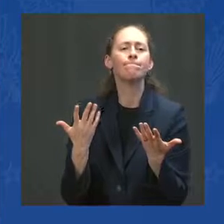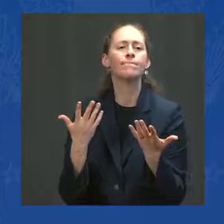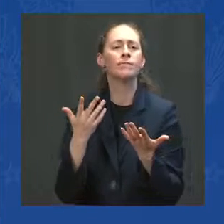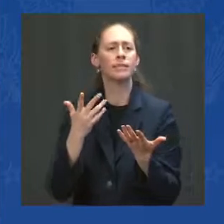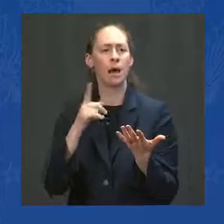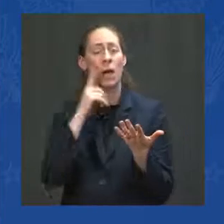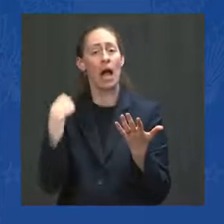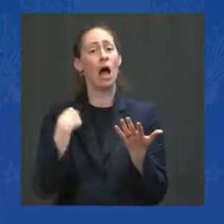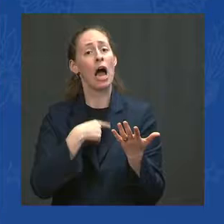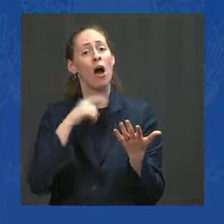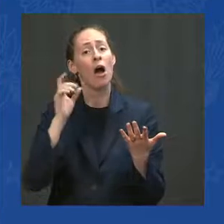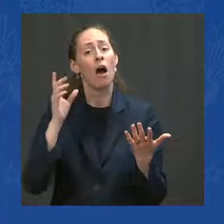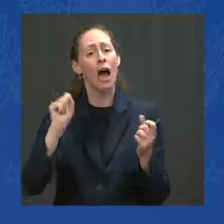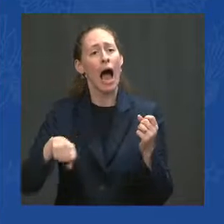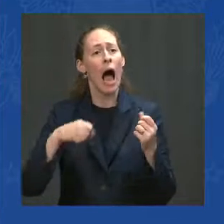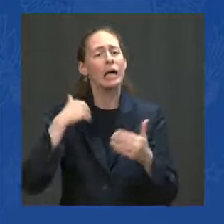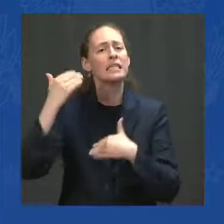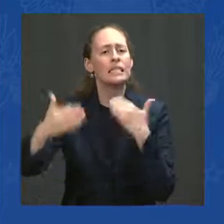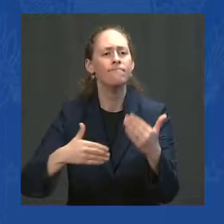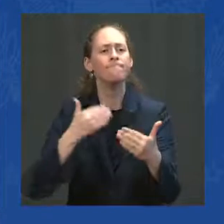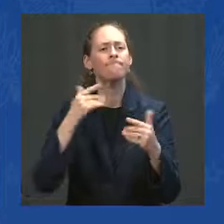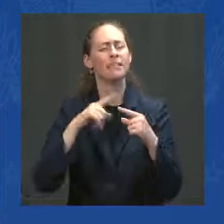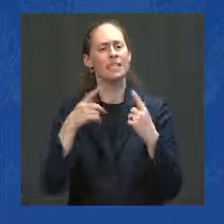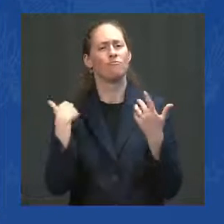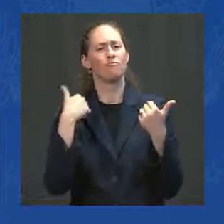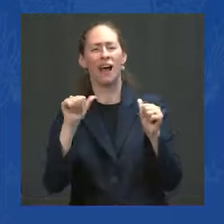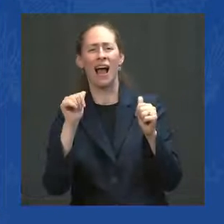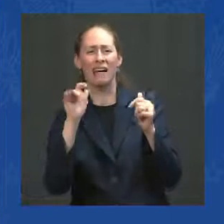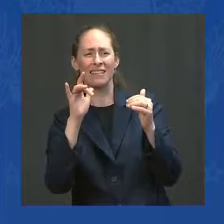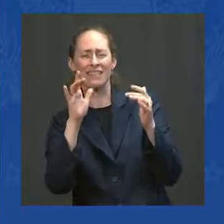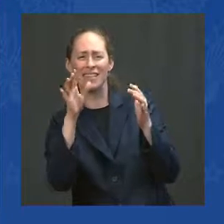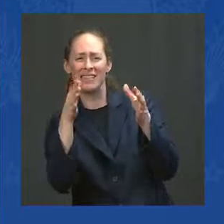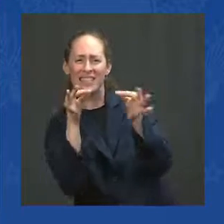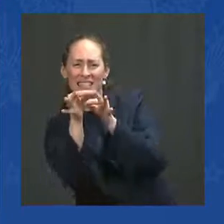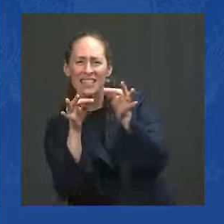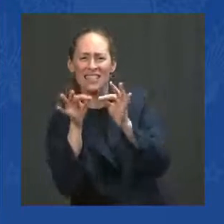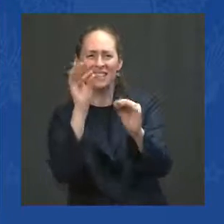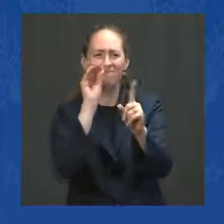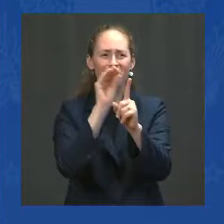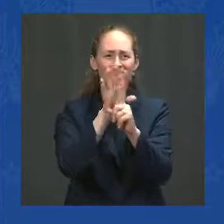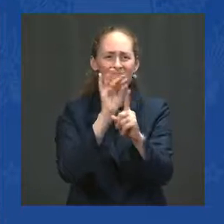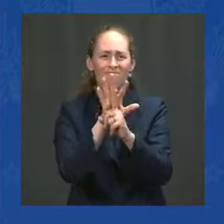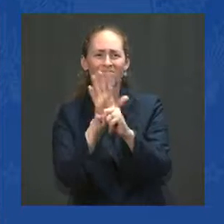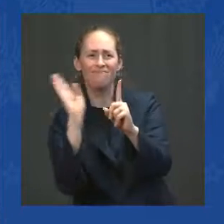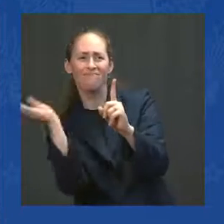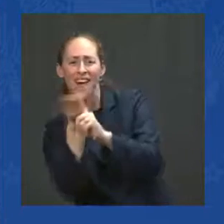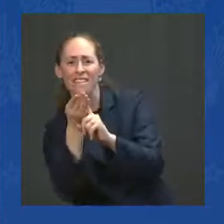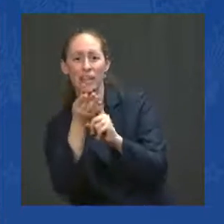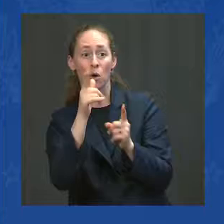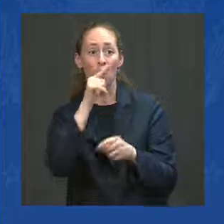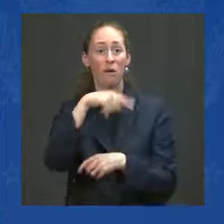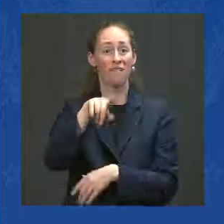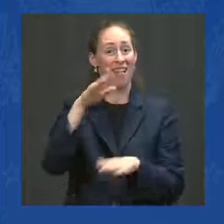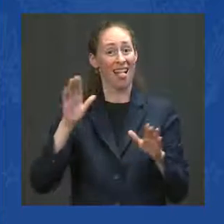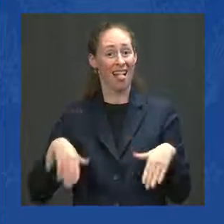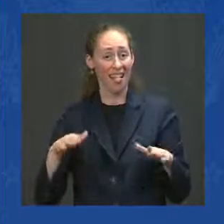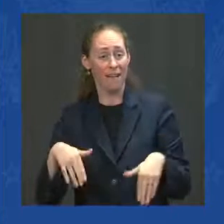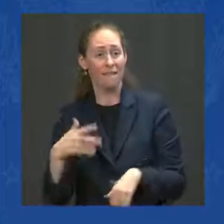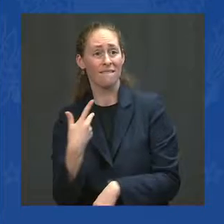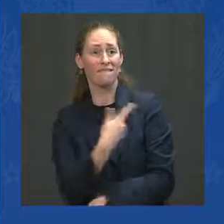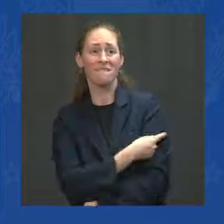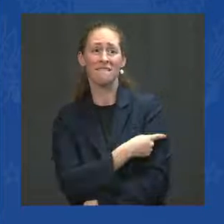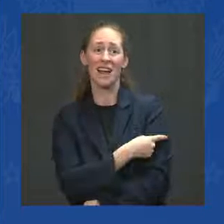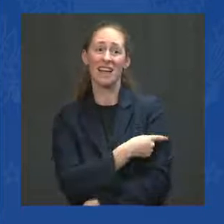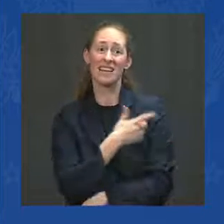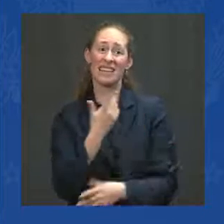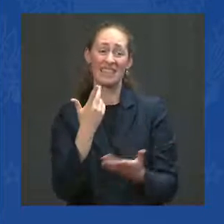we continue to try to make the case to the American people who haven't taken the vaccine that it's in your interest,